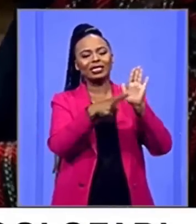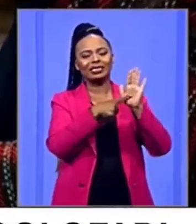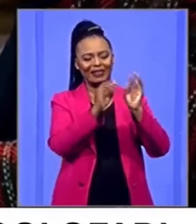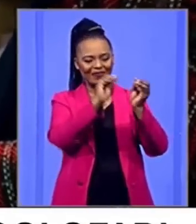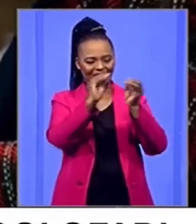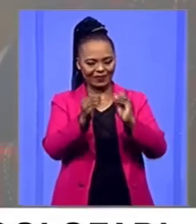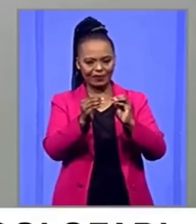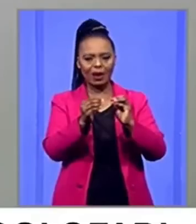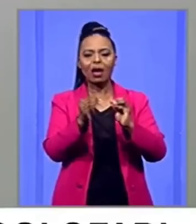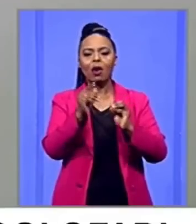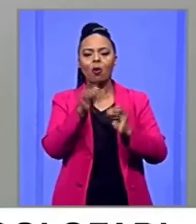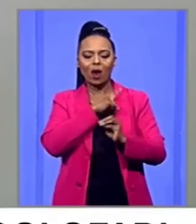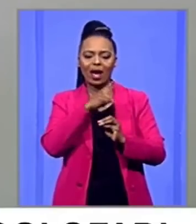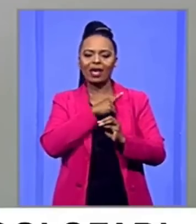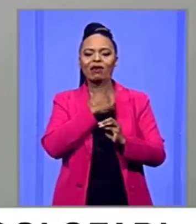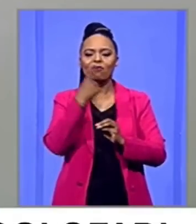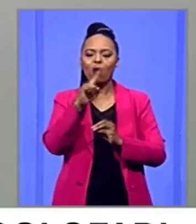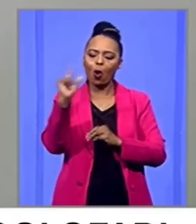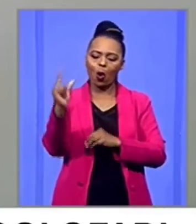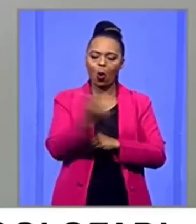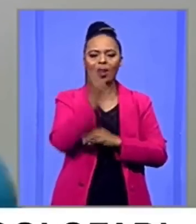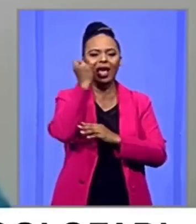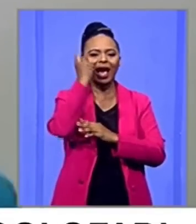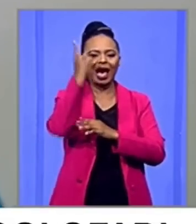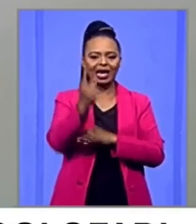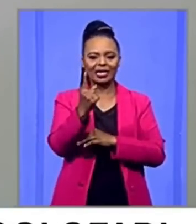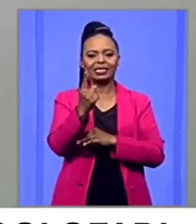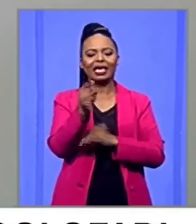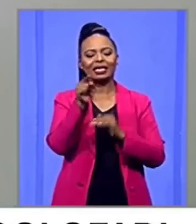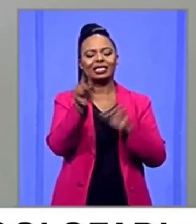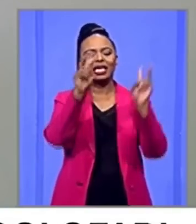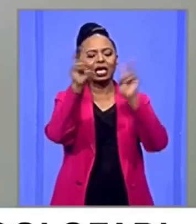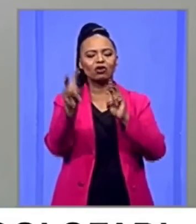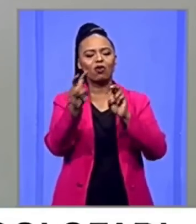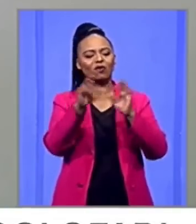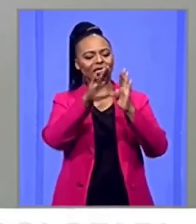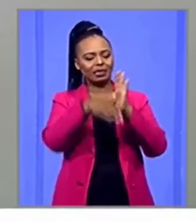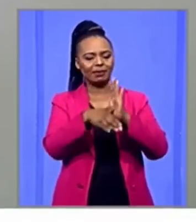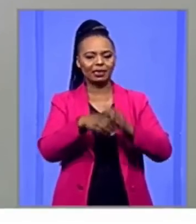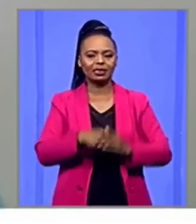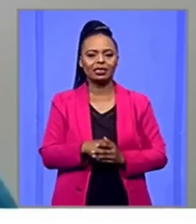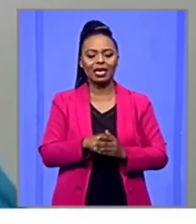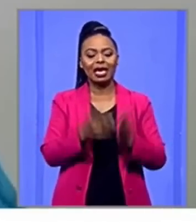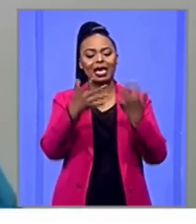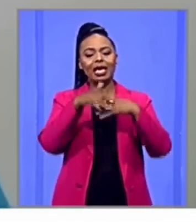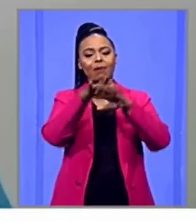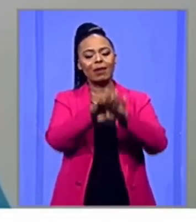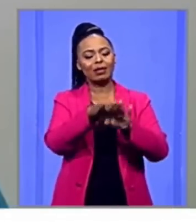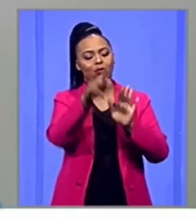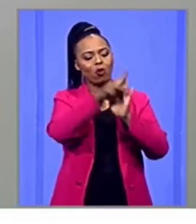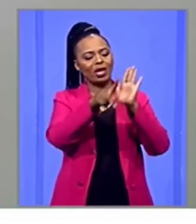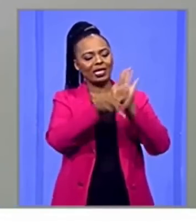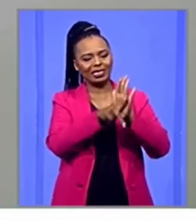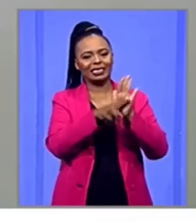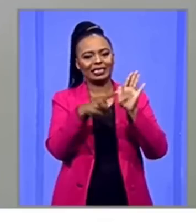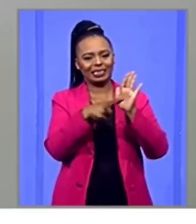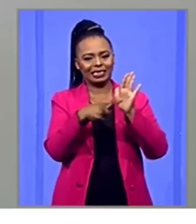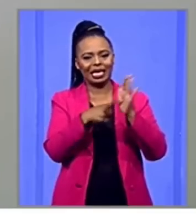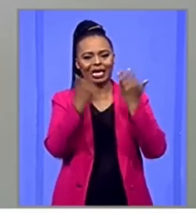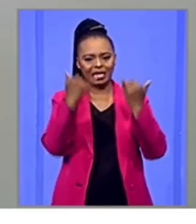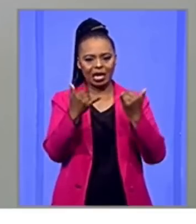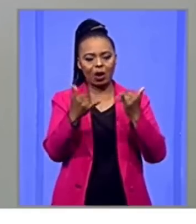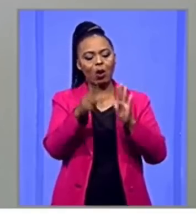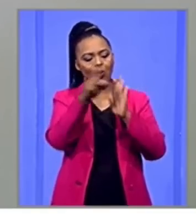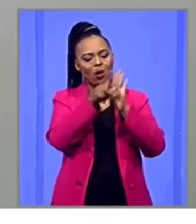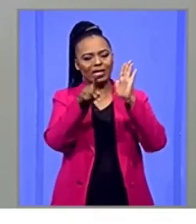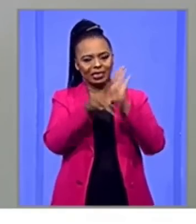ba nang le boqhwala. Batho ba nang le tshwanelo ya gore ba implemente policy and ba e diregatse se policy e